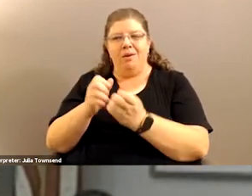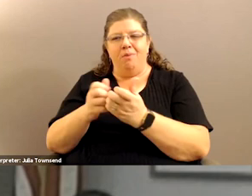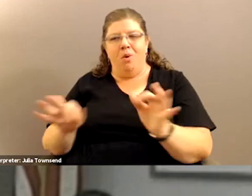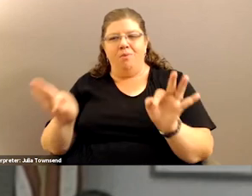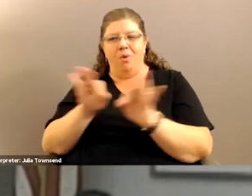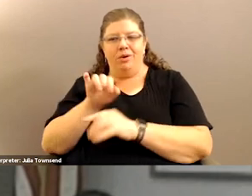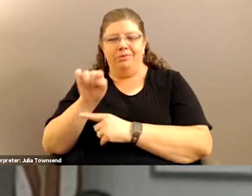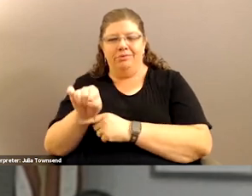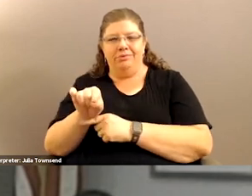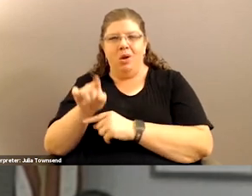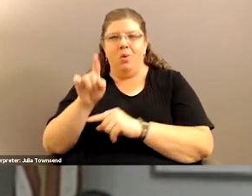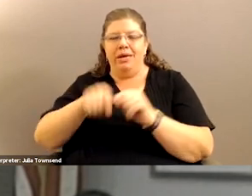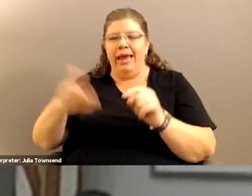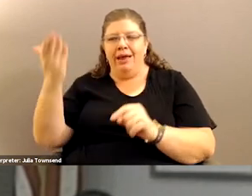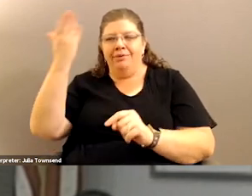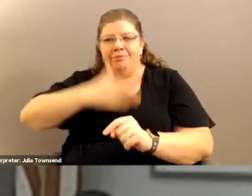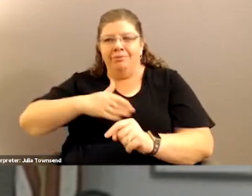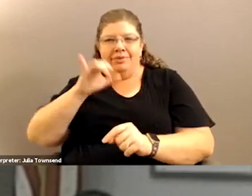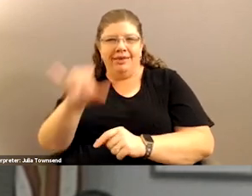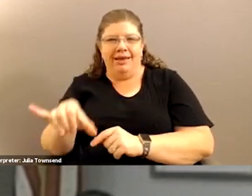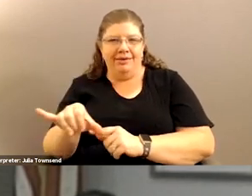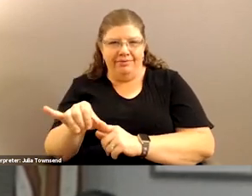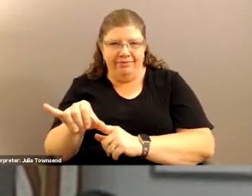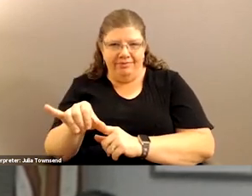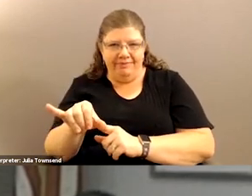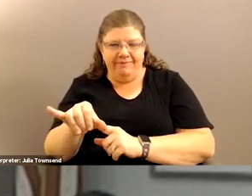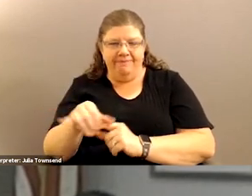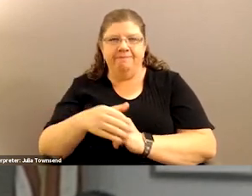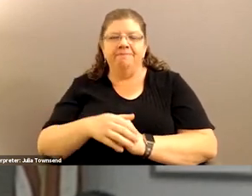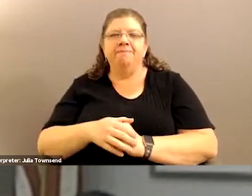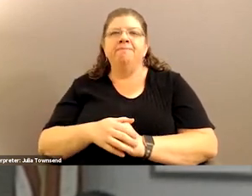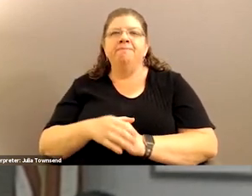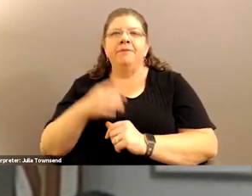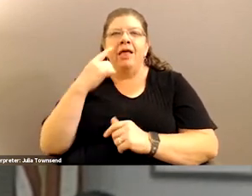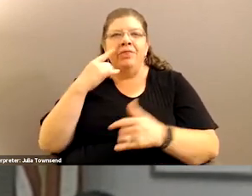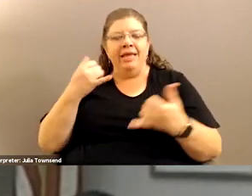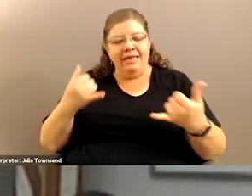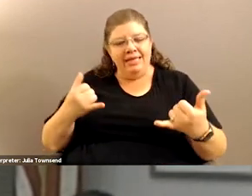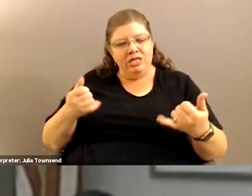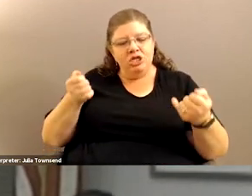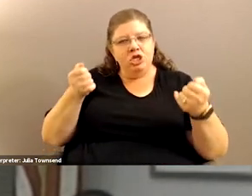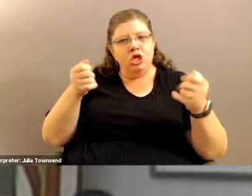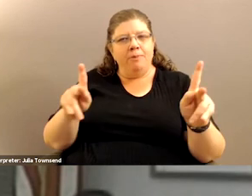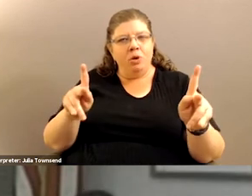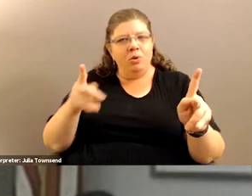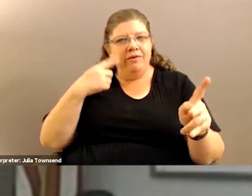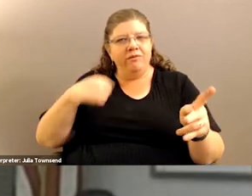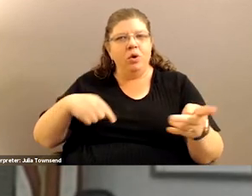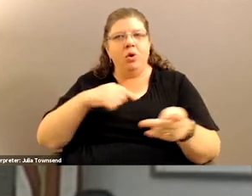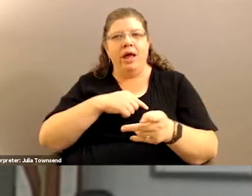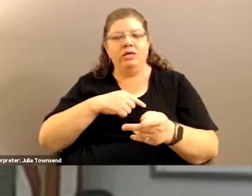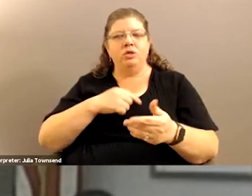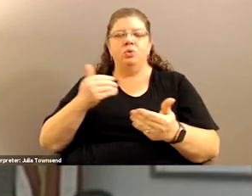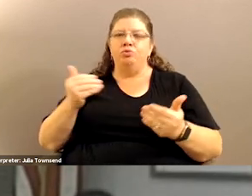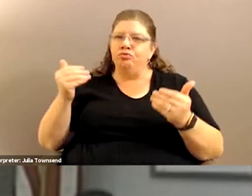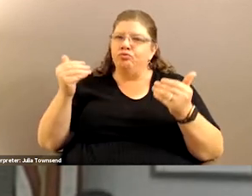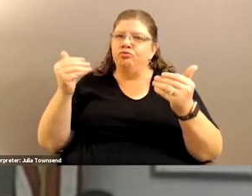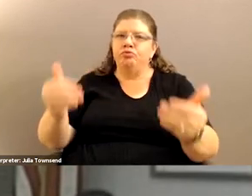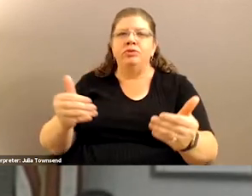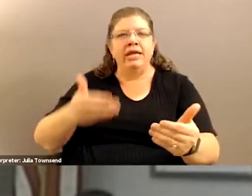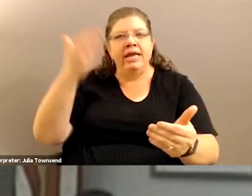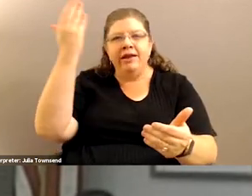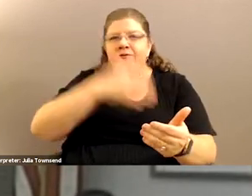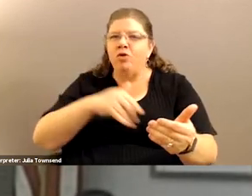cannot lose sight of that so i just think this is an opportunity for us to really get in front of this and